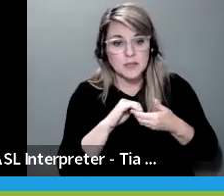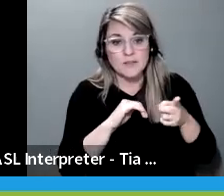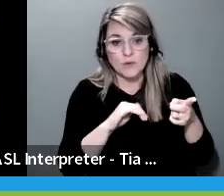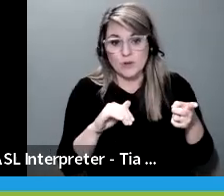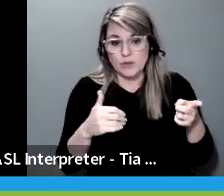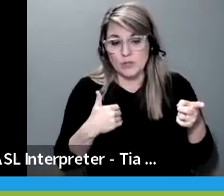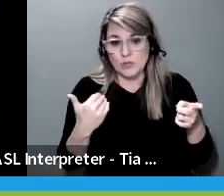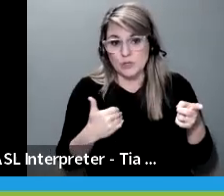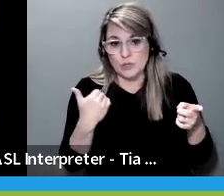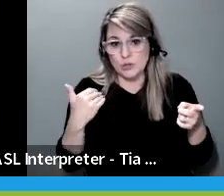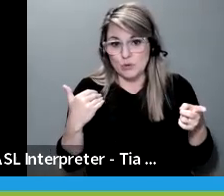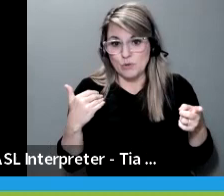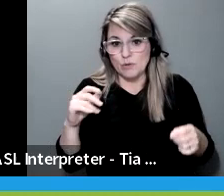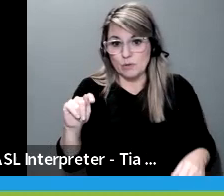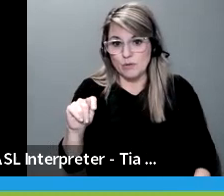right now.